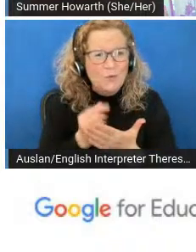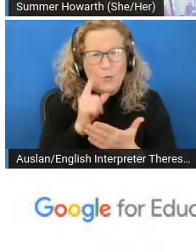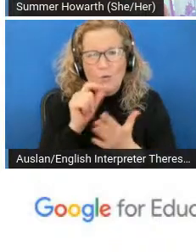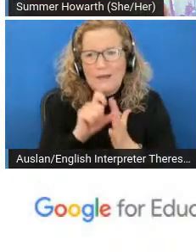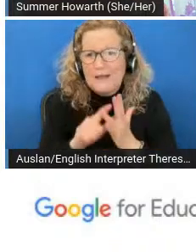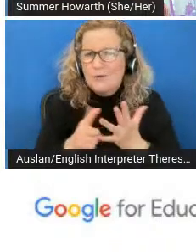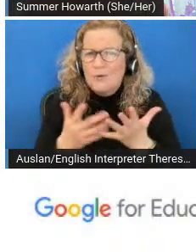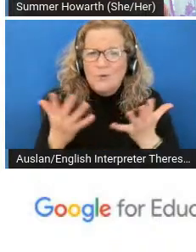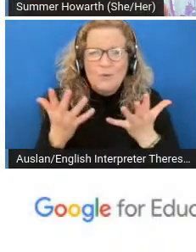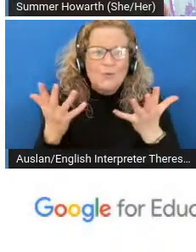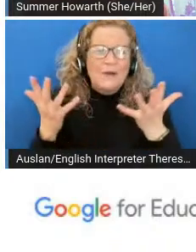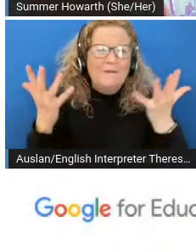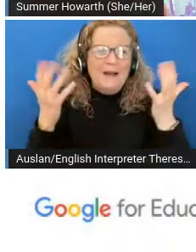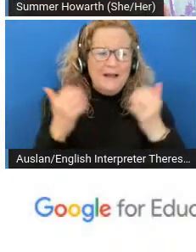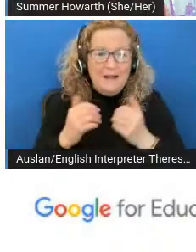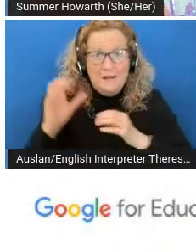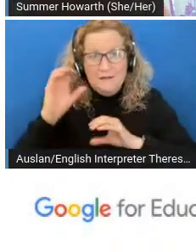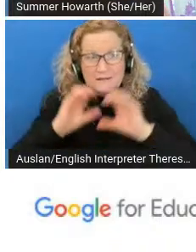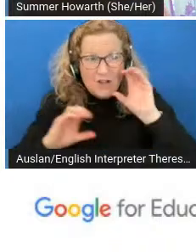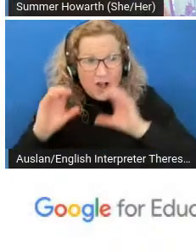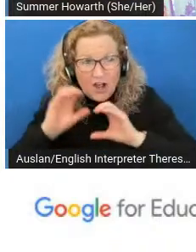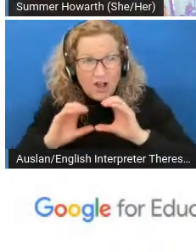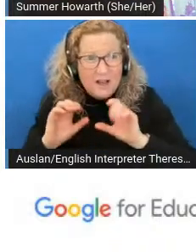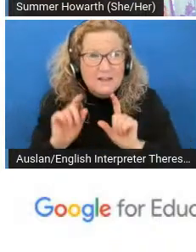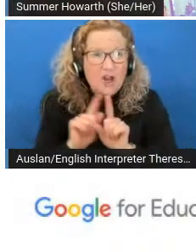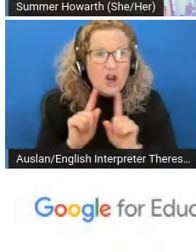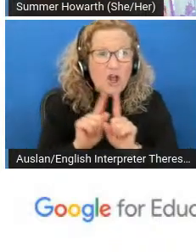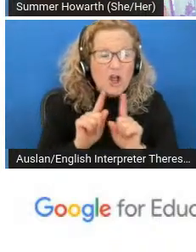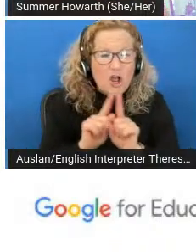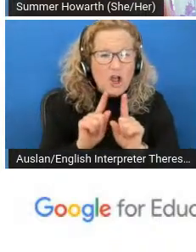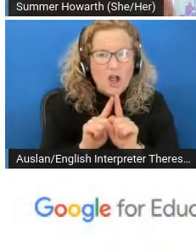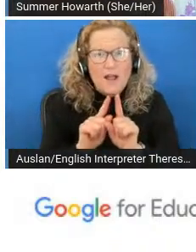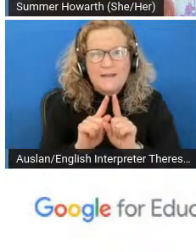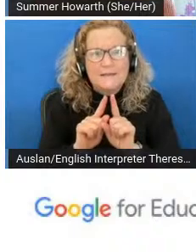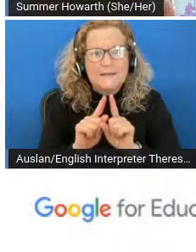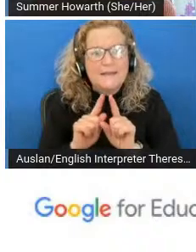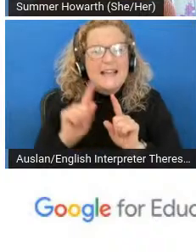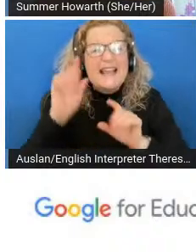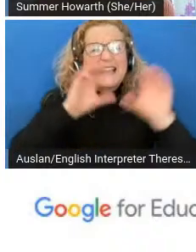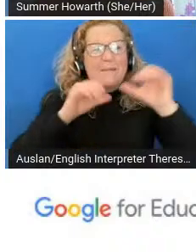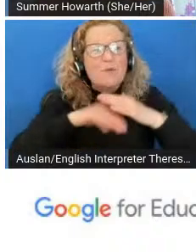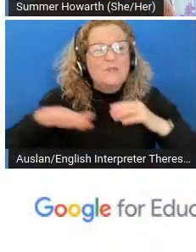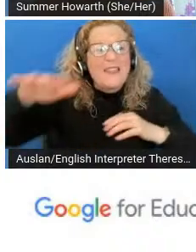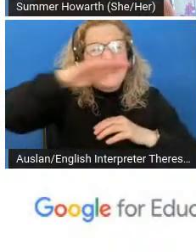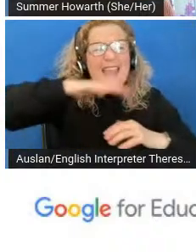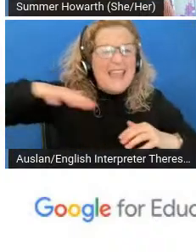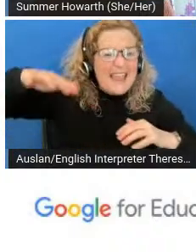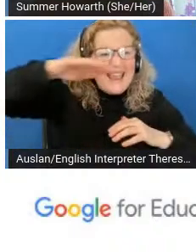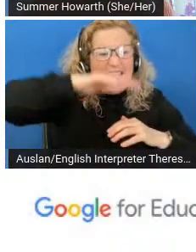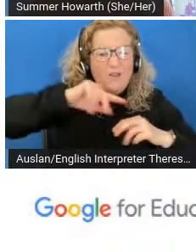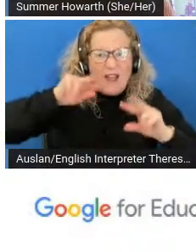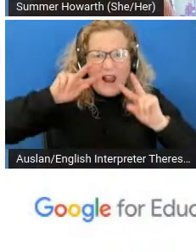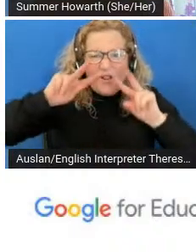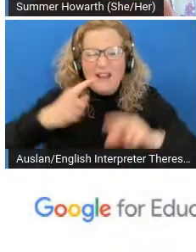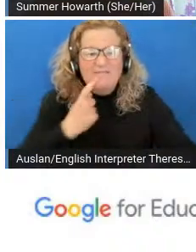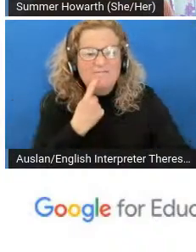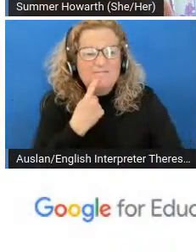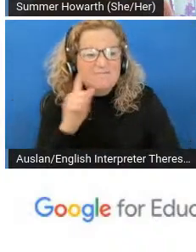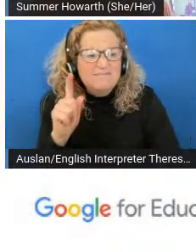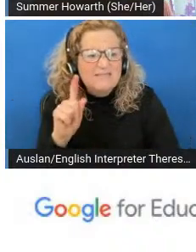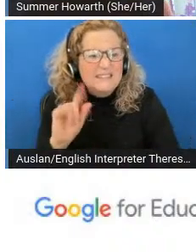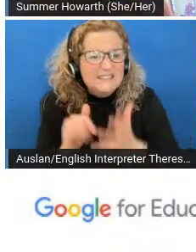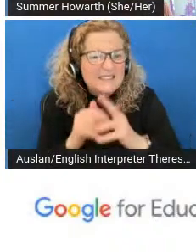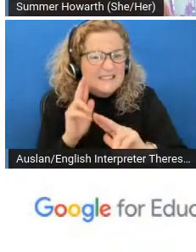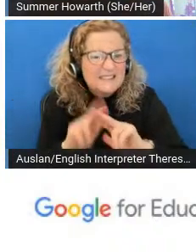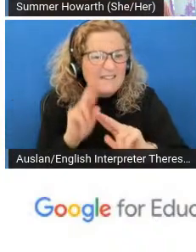do some science, you might do like chemicals in the air, and you might look at some quite noxious stuff. Which would how